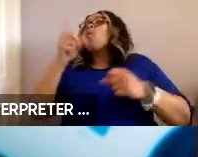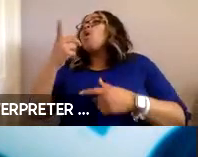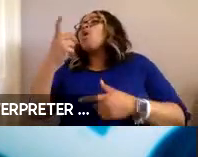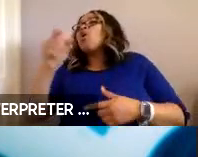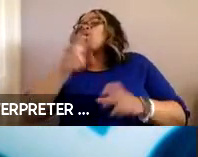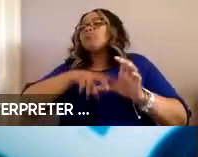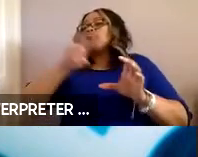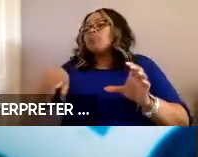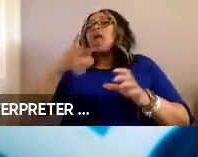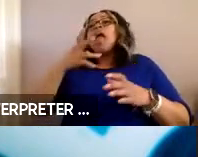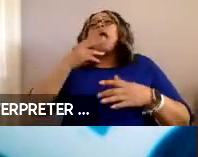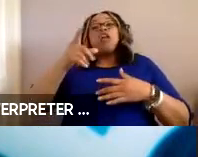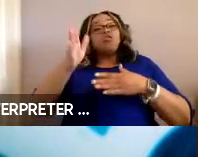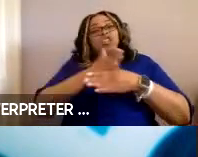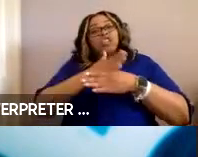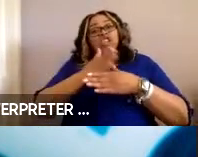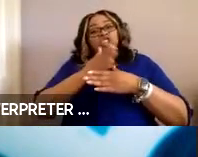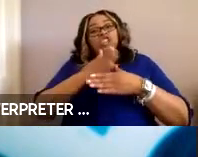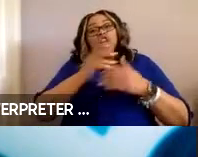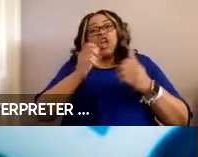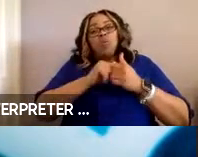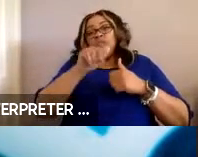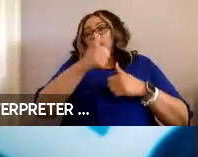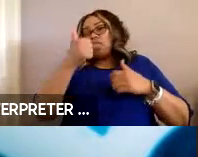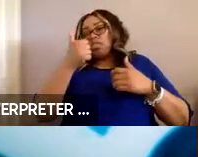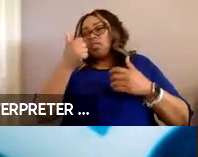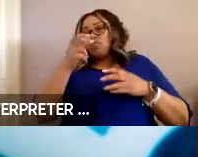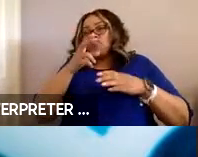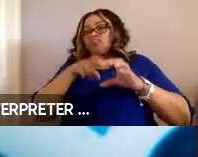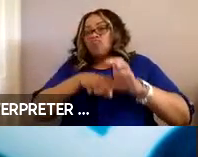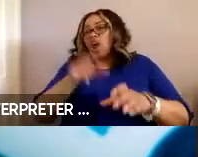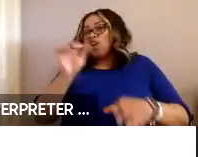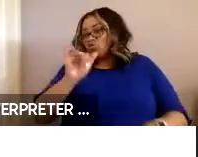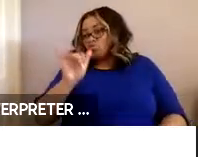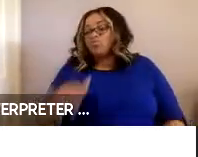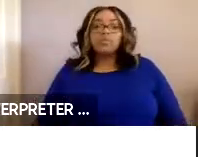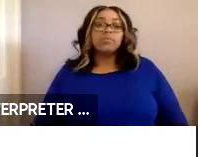hence be shared across riders.